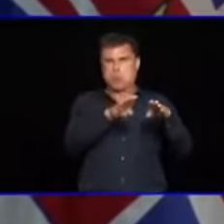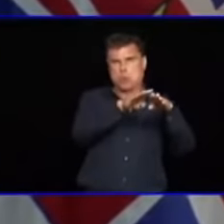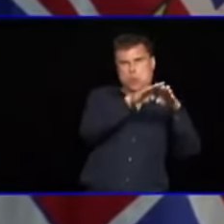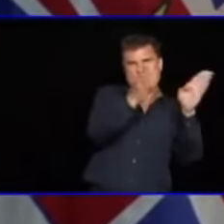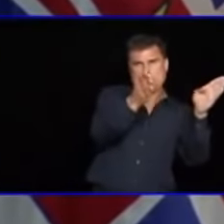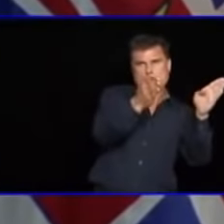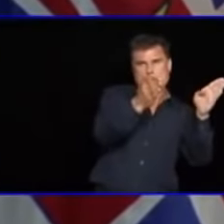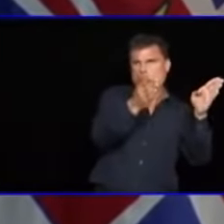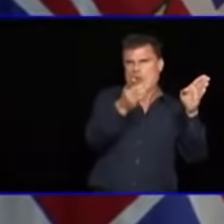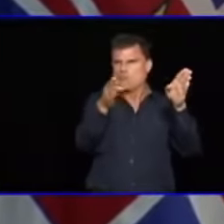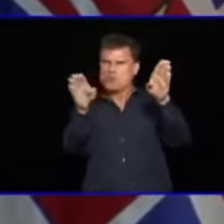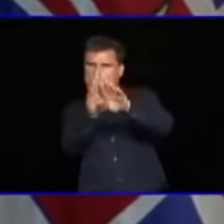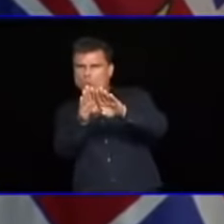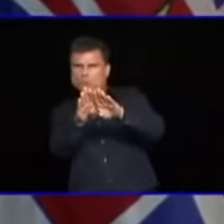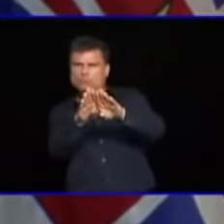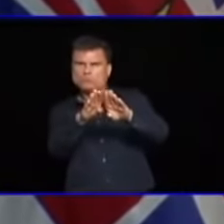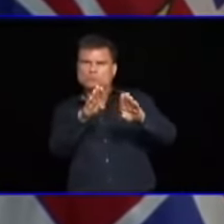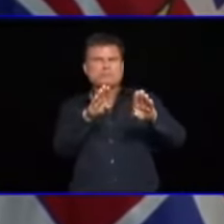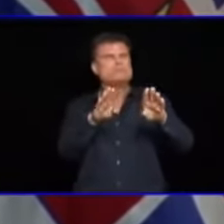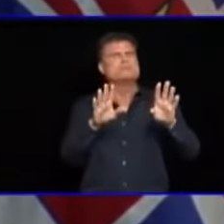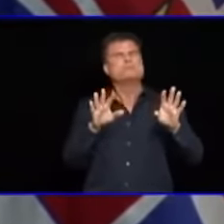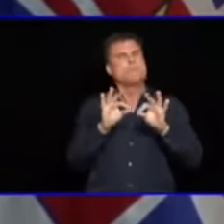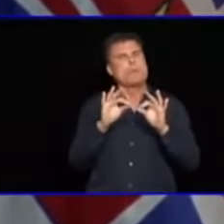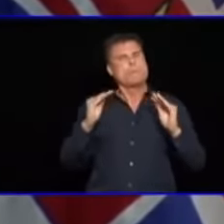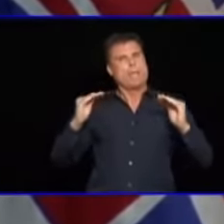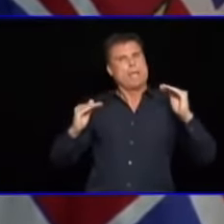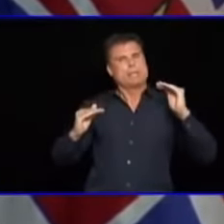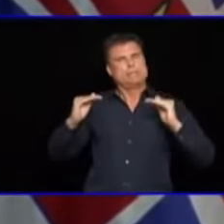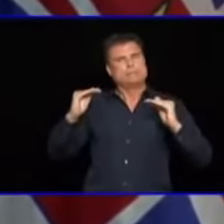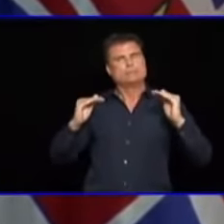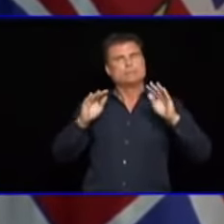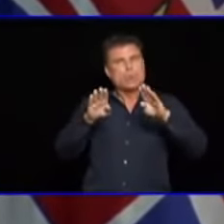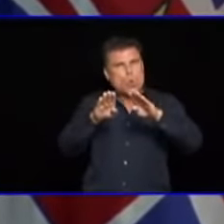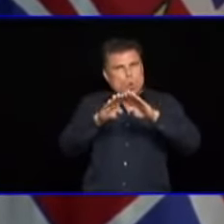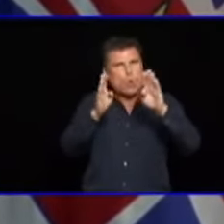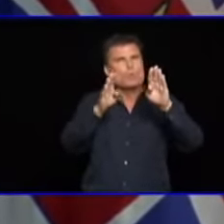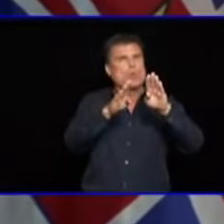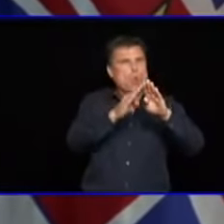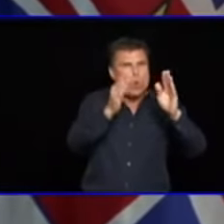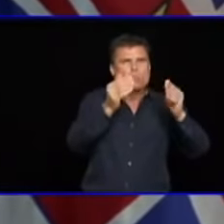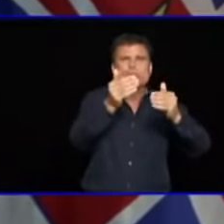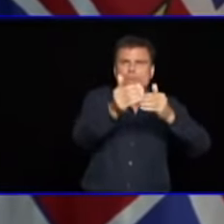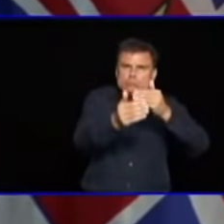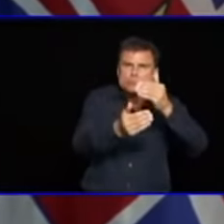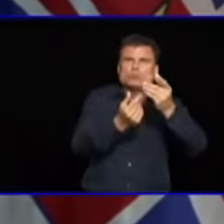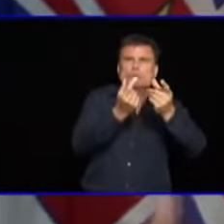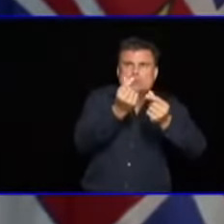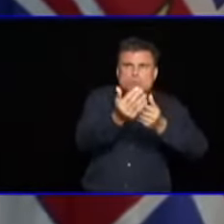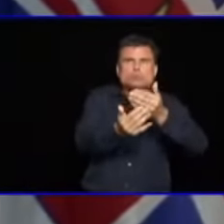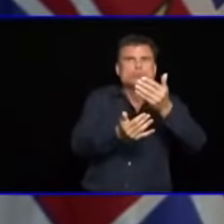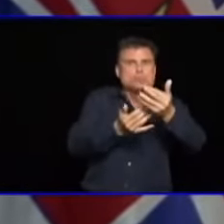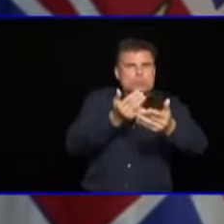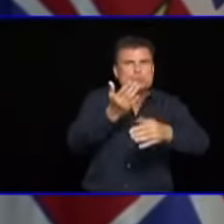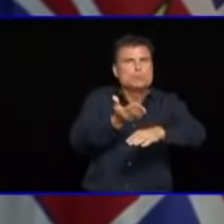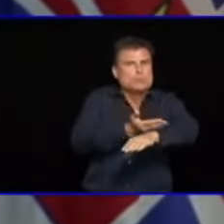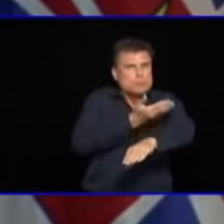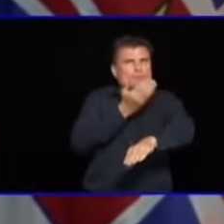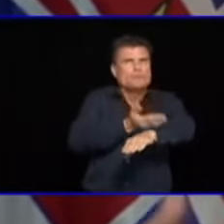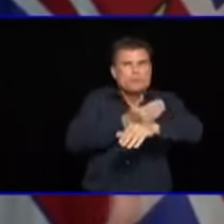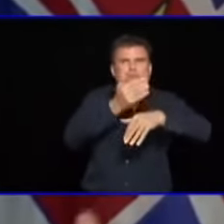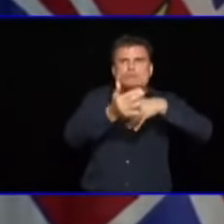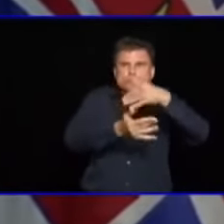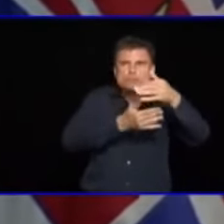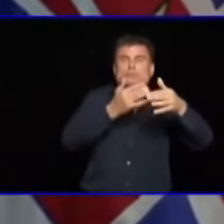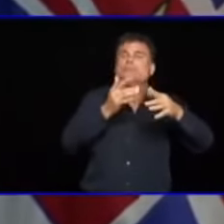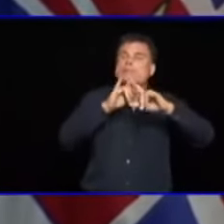and finding the ways that we can keep our community going, make sure that people can get back to work. We know how important it is